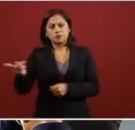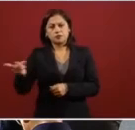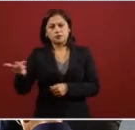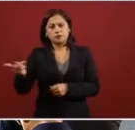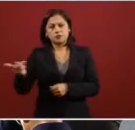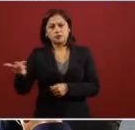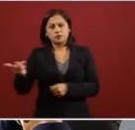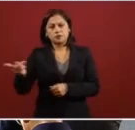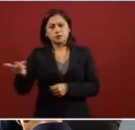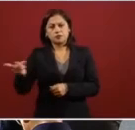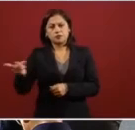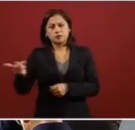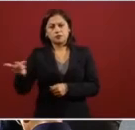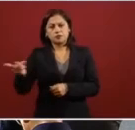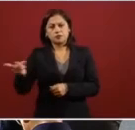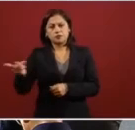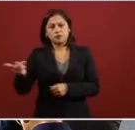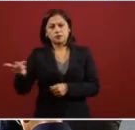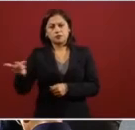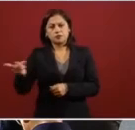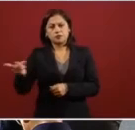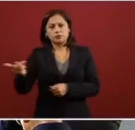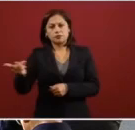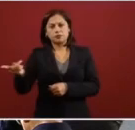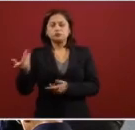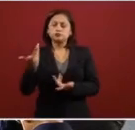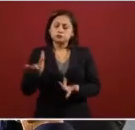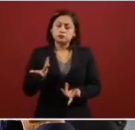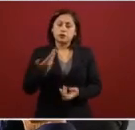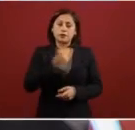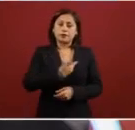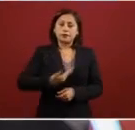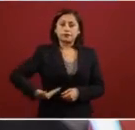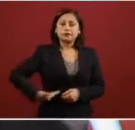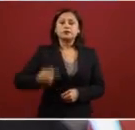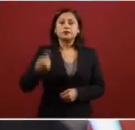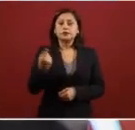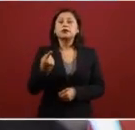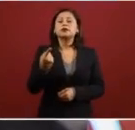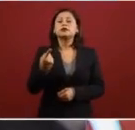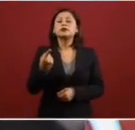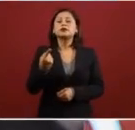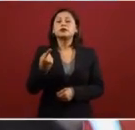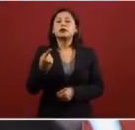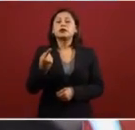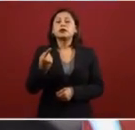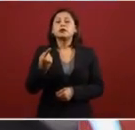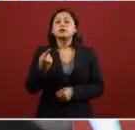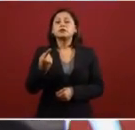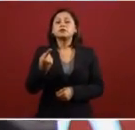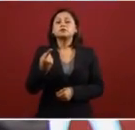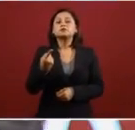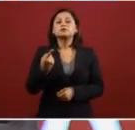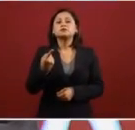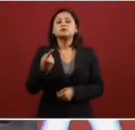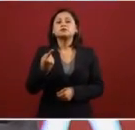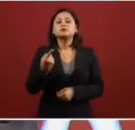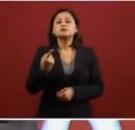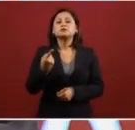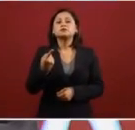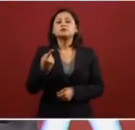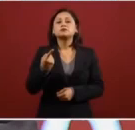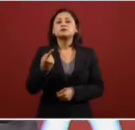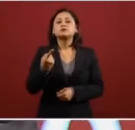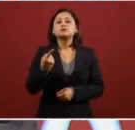that, we were instructed by Mr. President que se trasladara una aeronave de nuestra fuerza aérea.